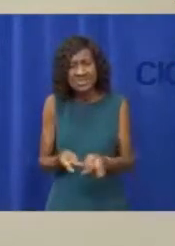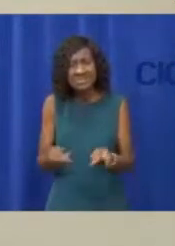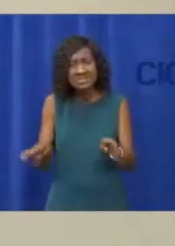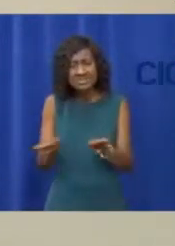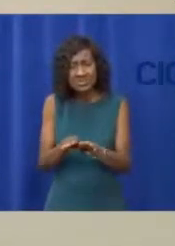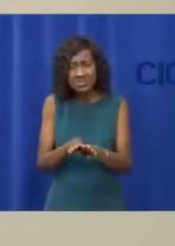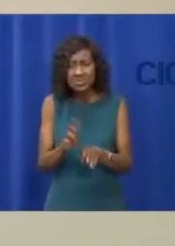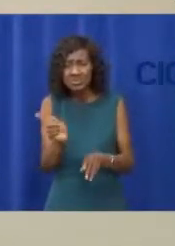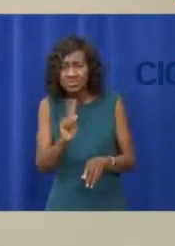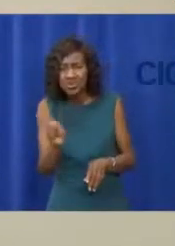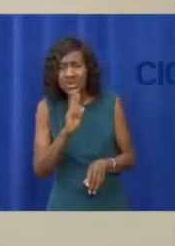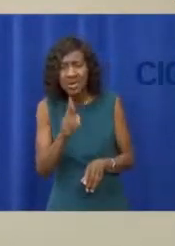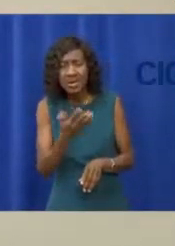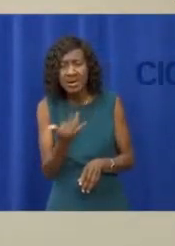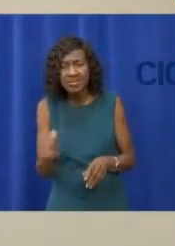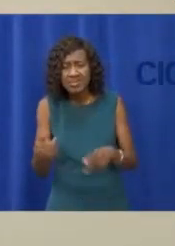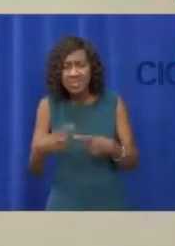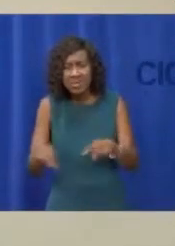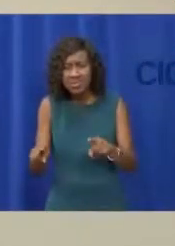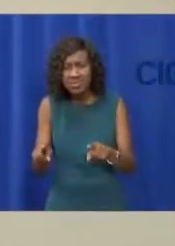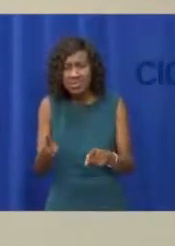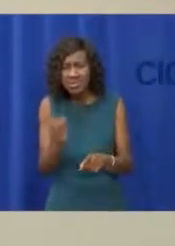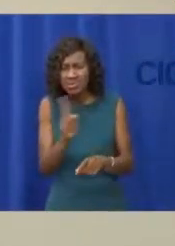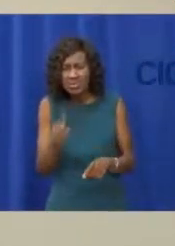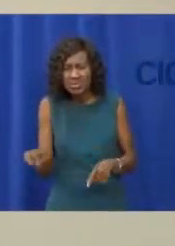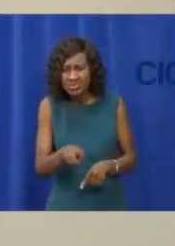We need to stay home.